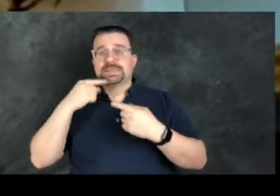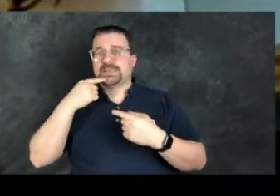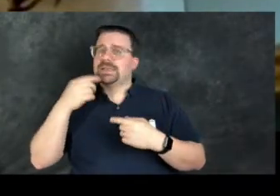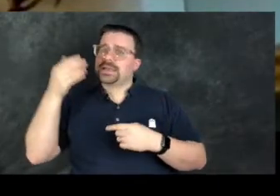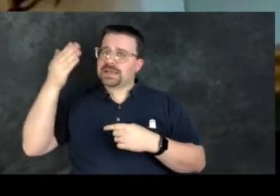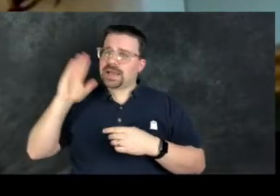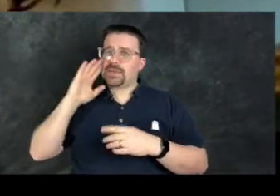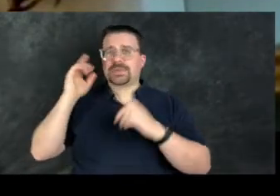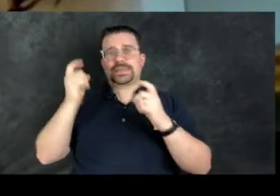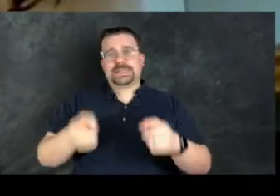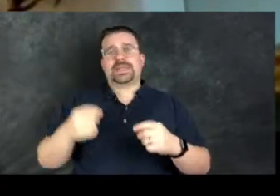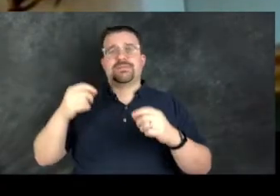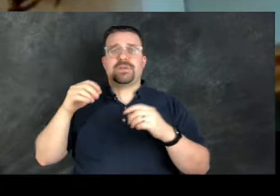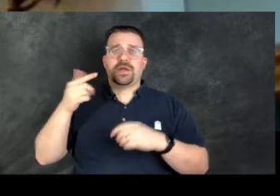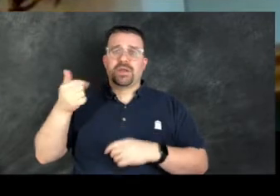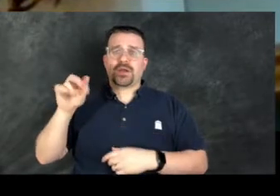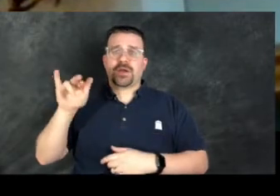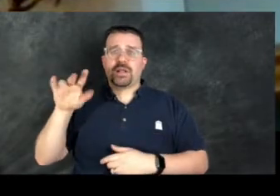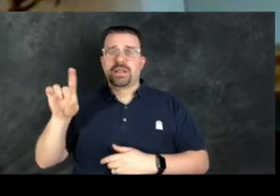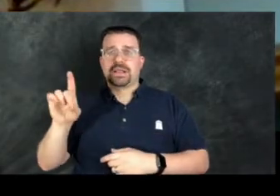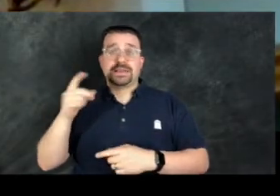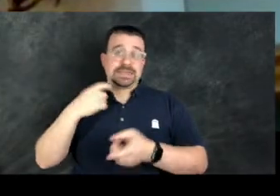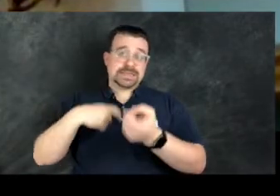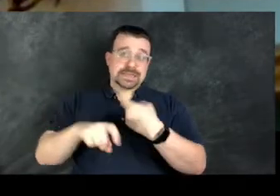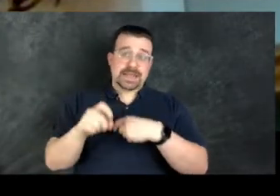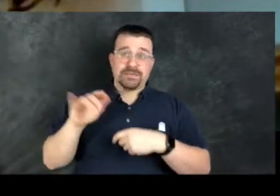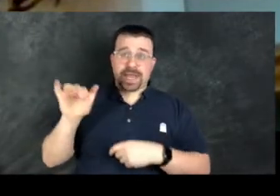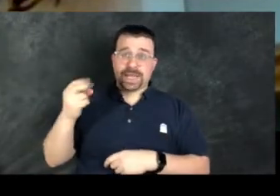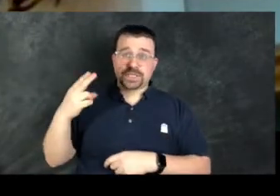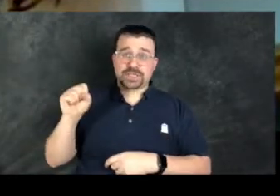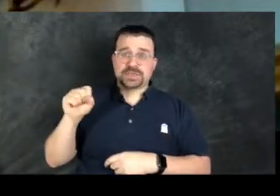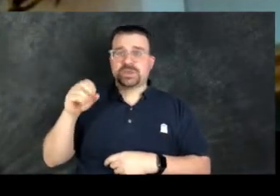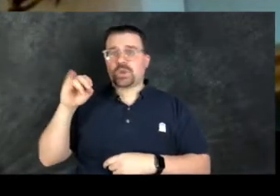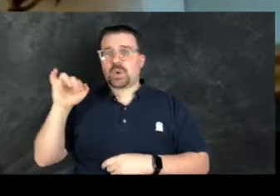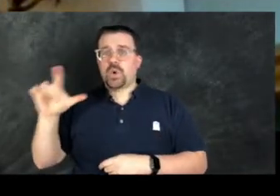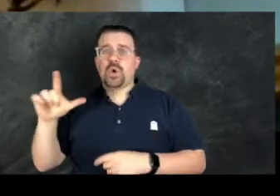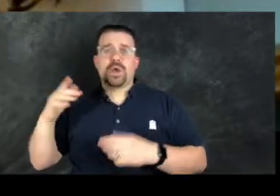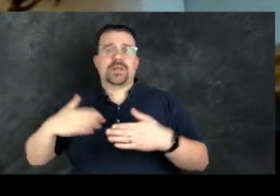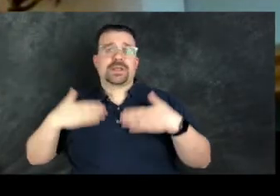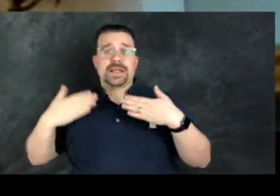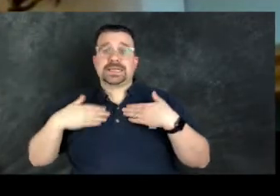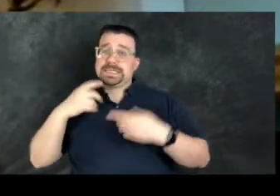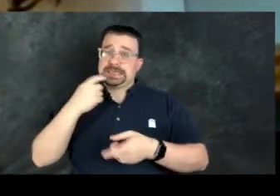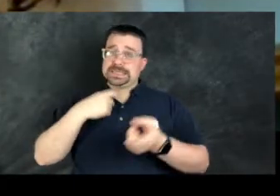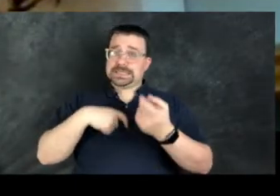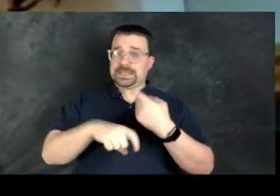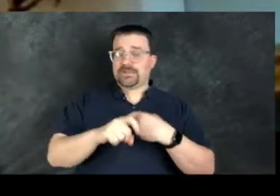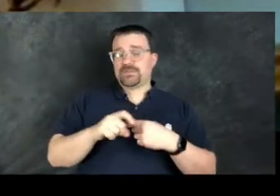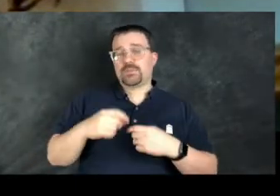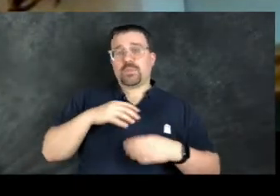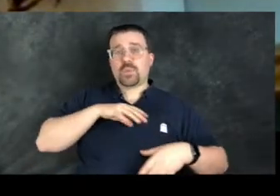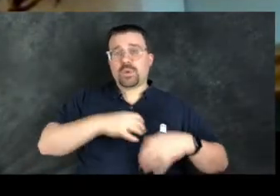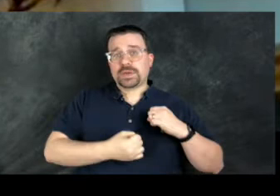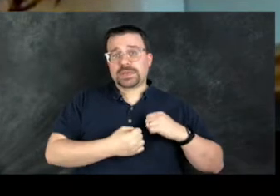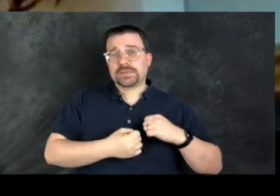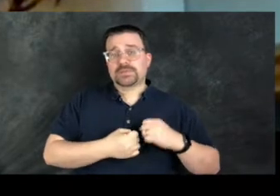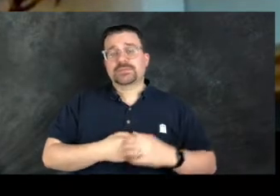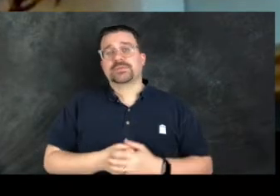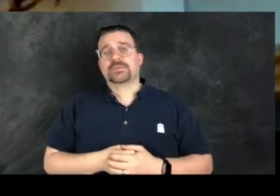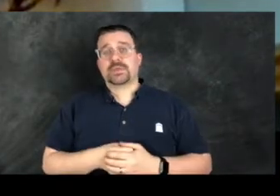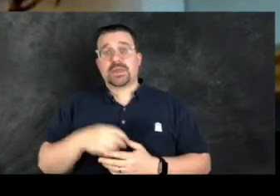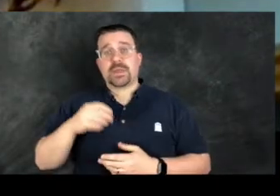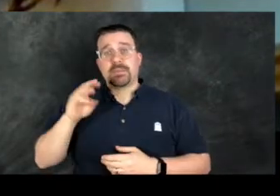God will give a garland instead of ashes, the oil of gladness instead of mourning,